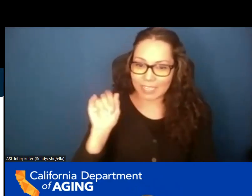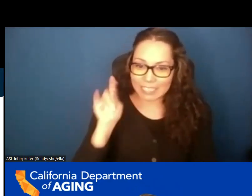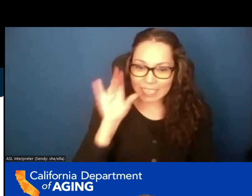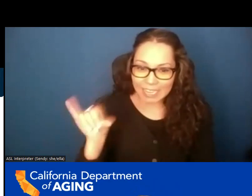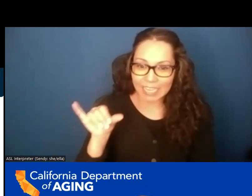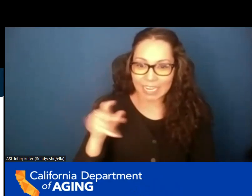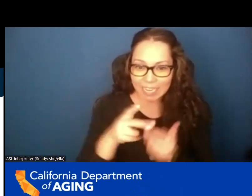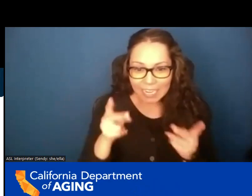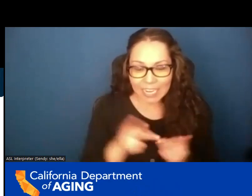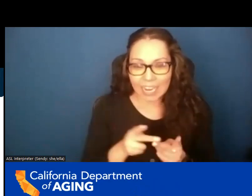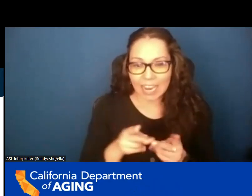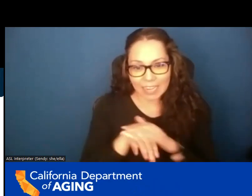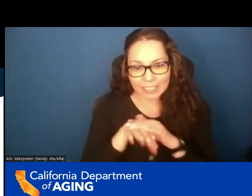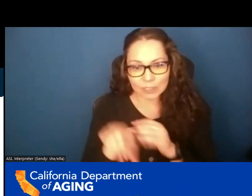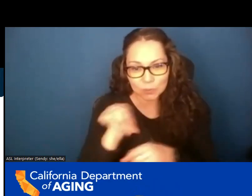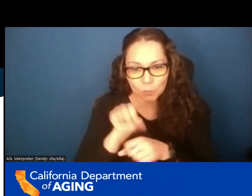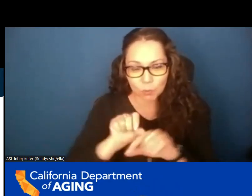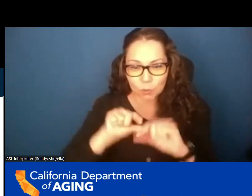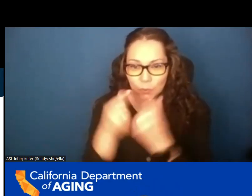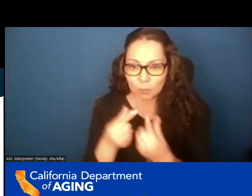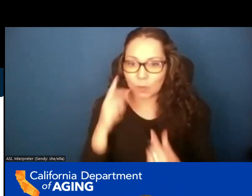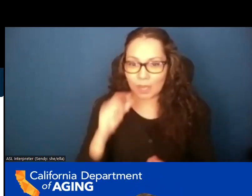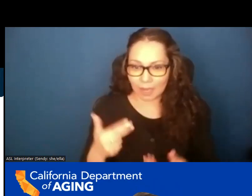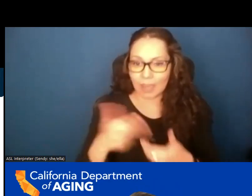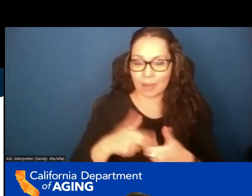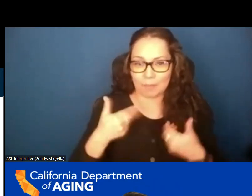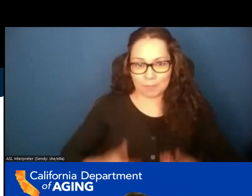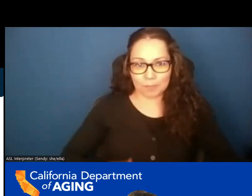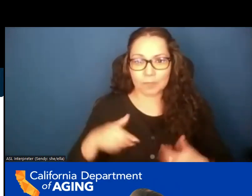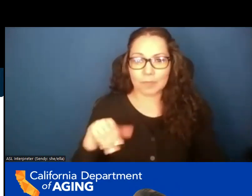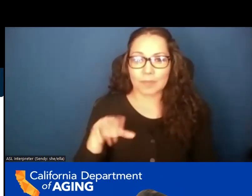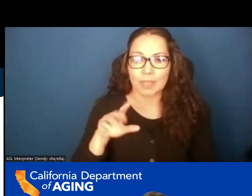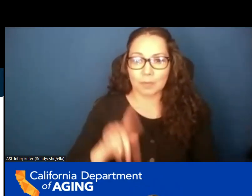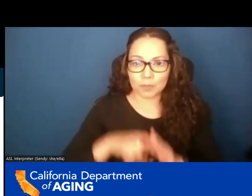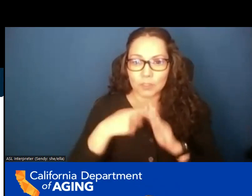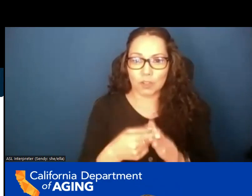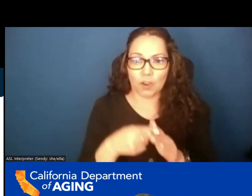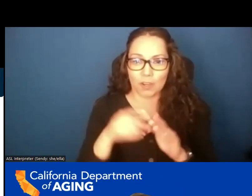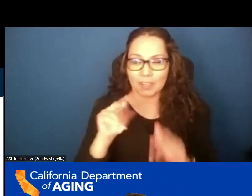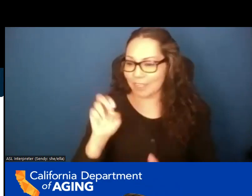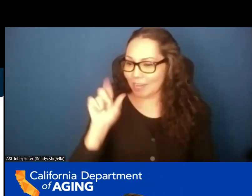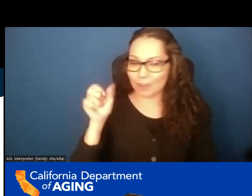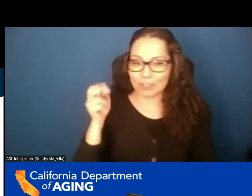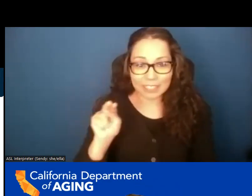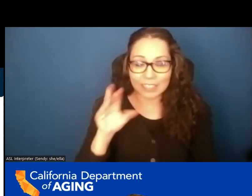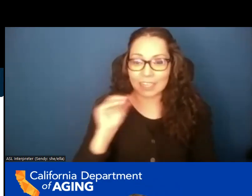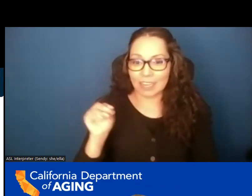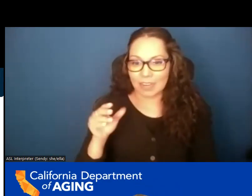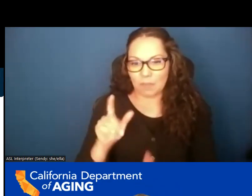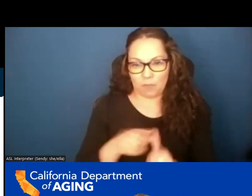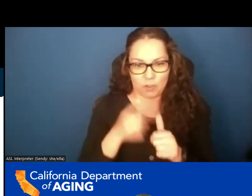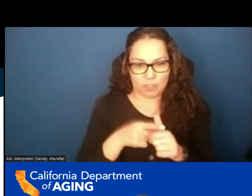My name is Nelson Shea with the California Department of Aging, and I'll be kicking off today's meeting. But first, I'll walk you through some housekeeping items.